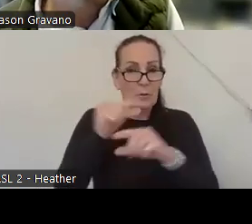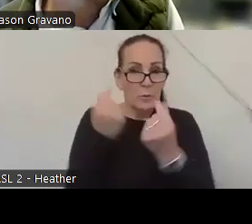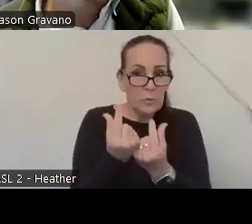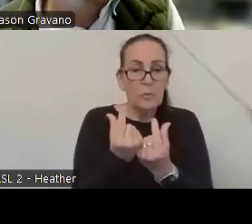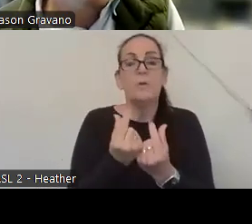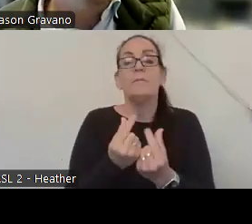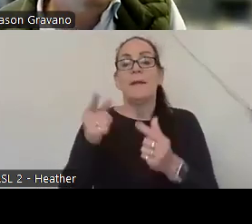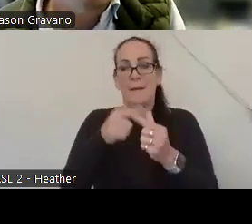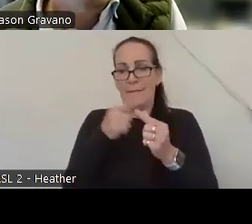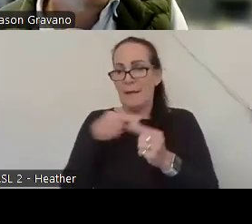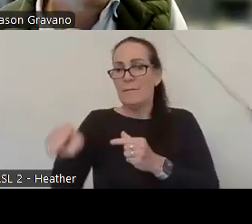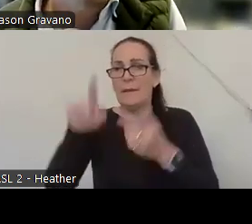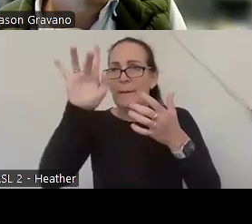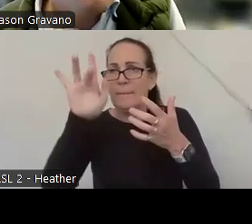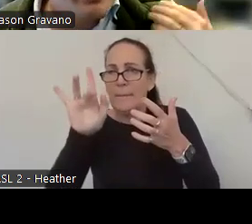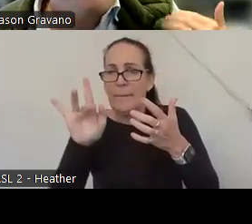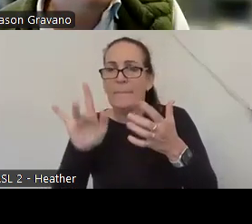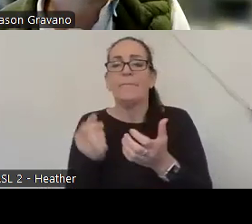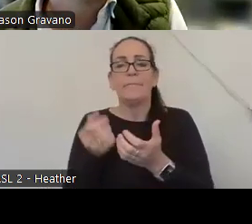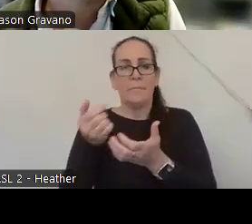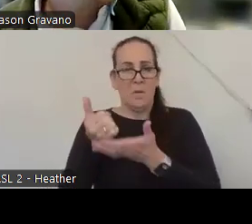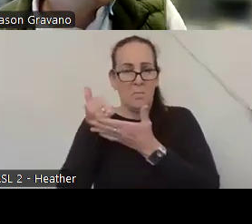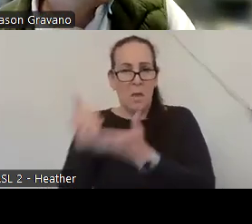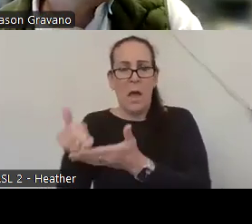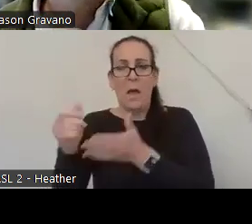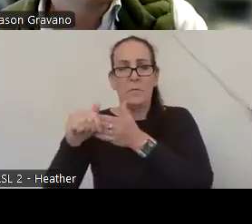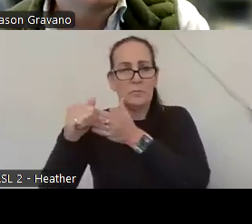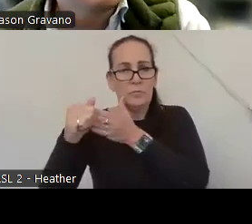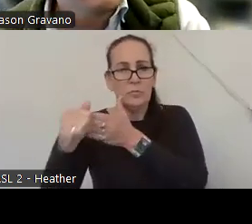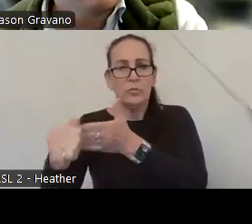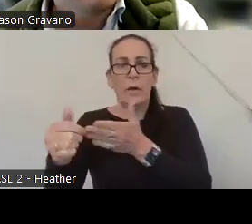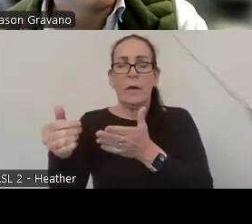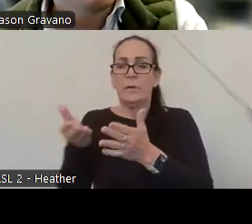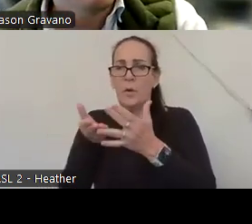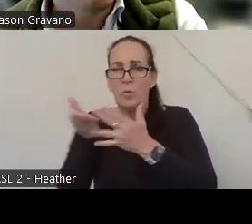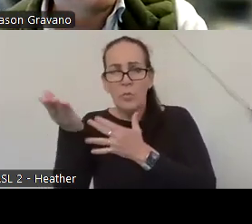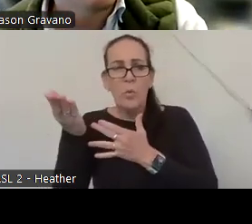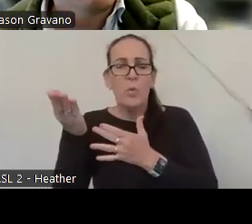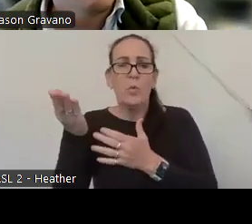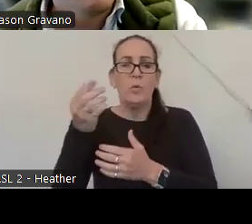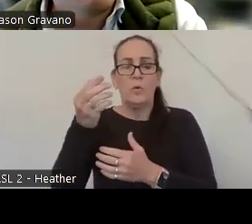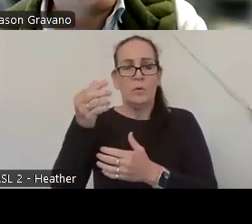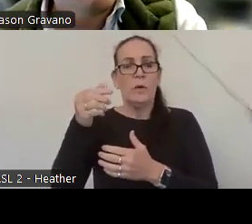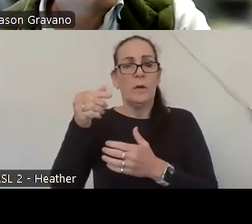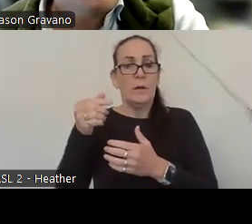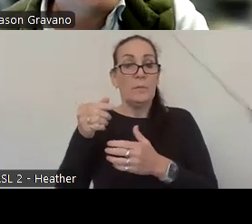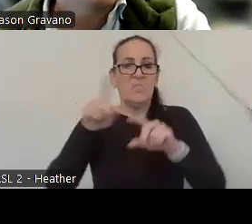to the care team, but kind of direct them through existing navigation things from